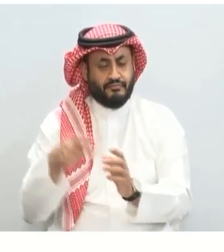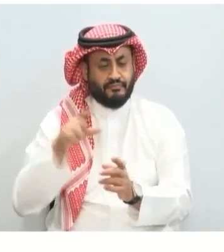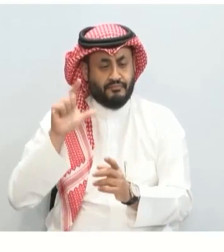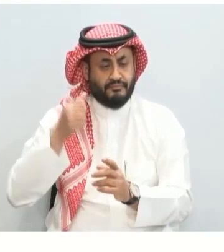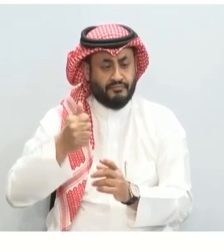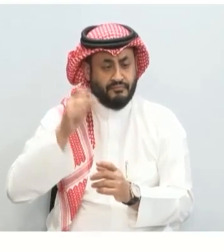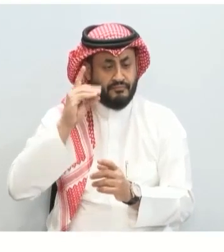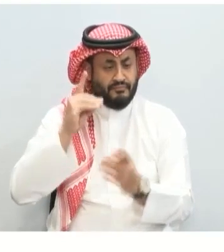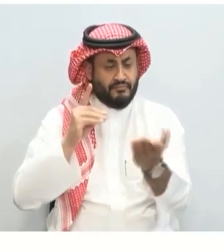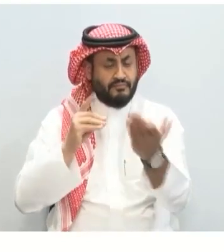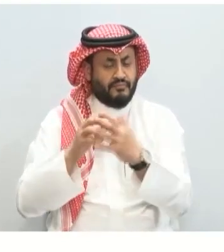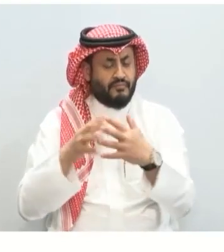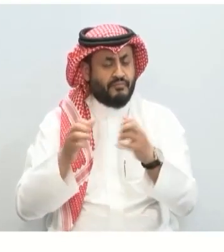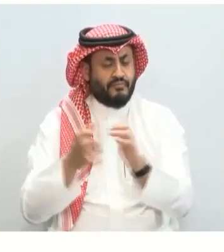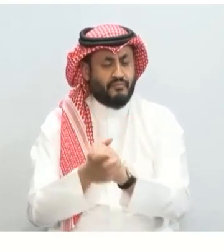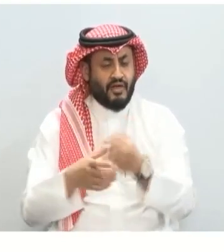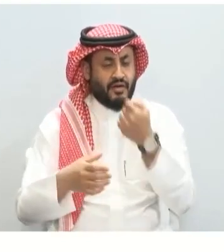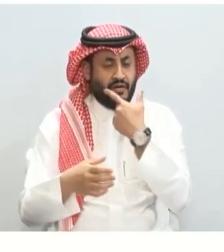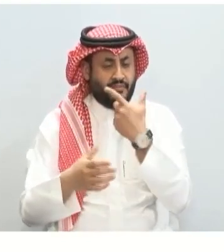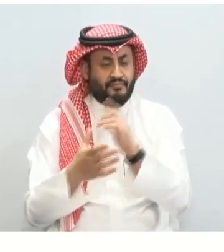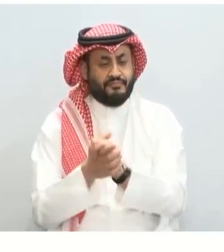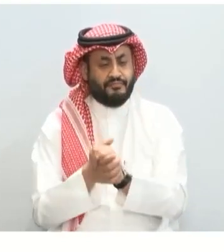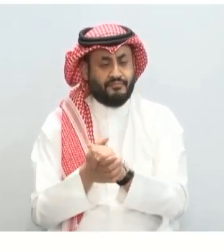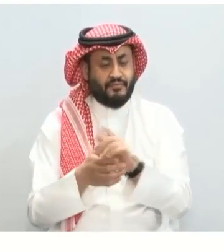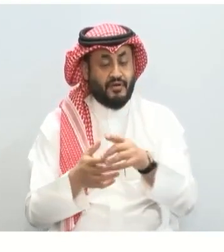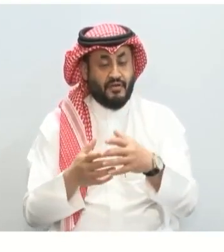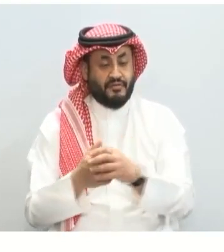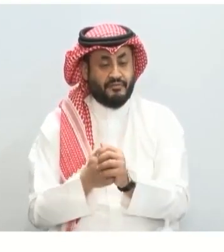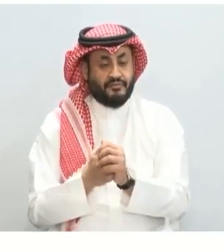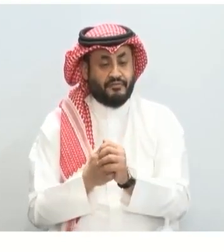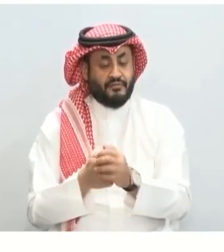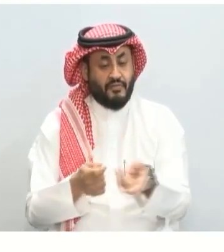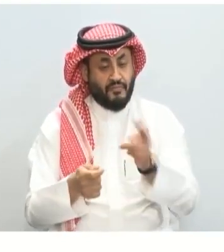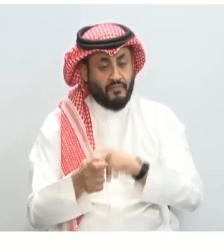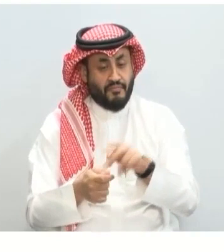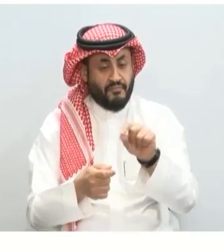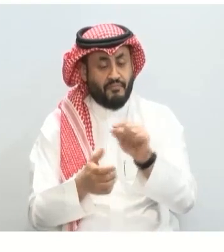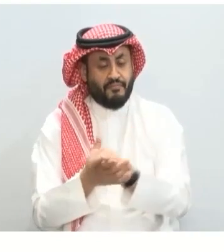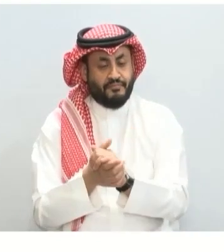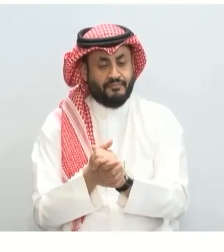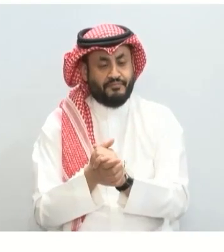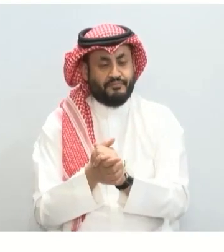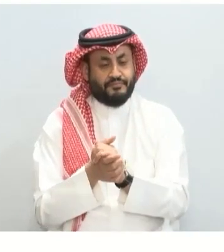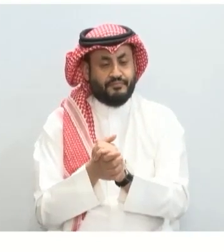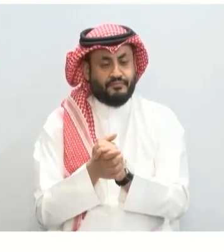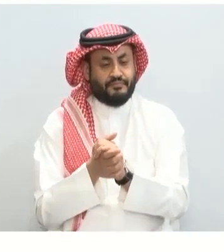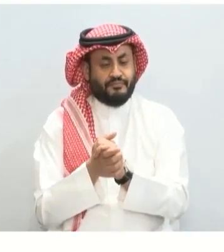I'm so glad here. So I'm so happy you're enjoying it. Can I give you some more of the chicken? Oh no, thanks. I'm